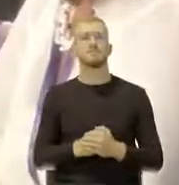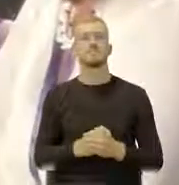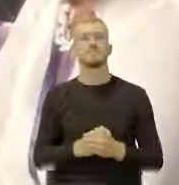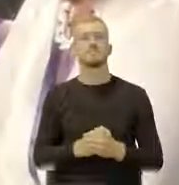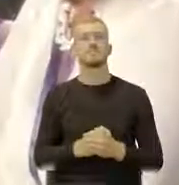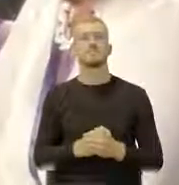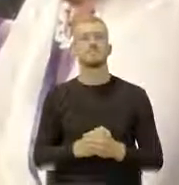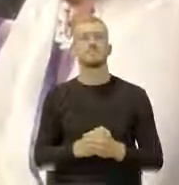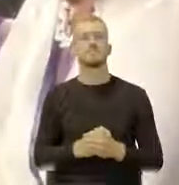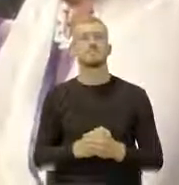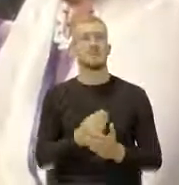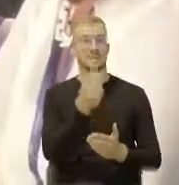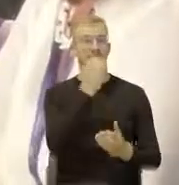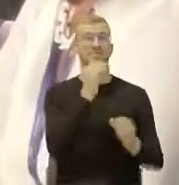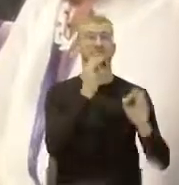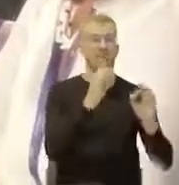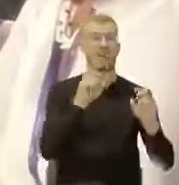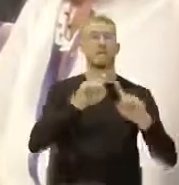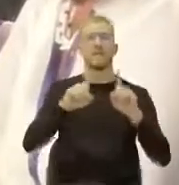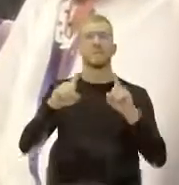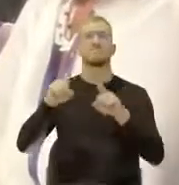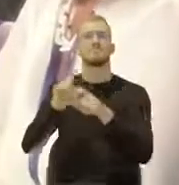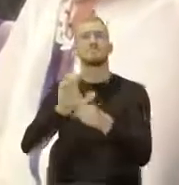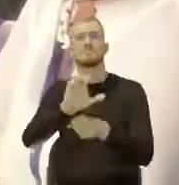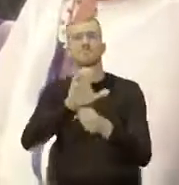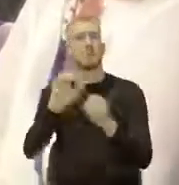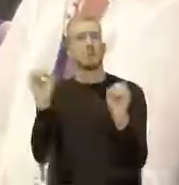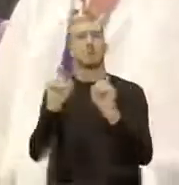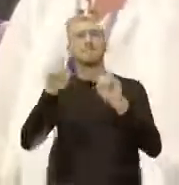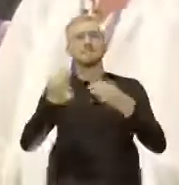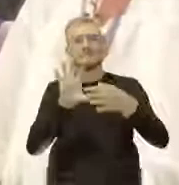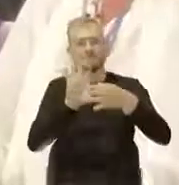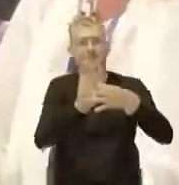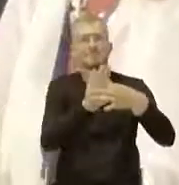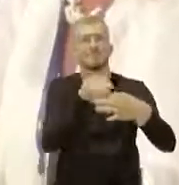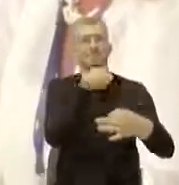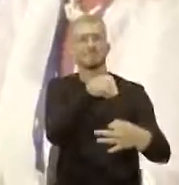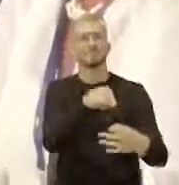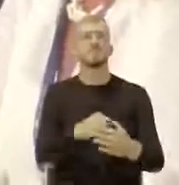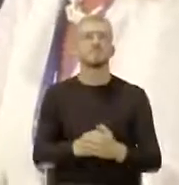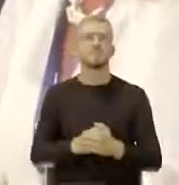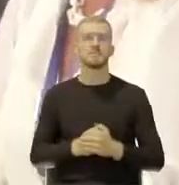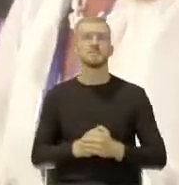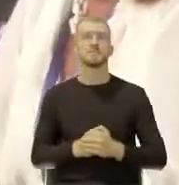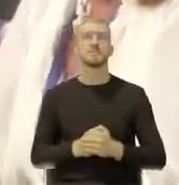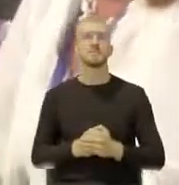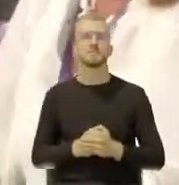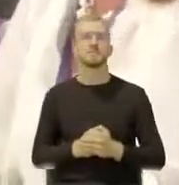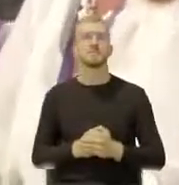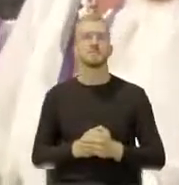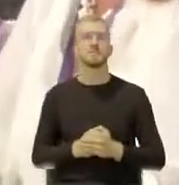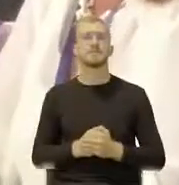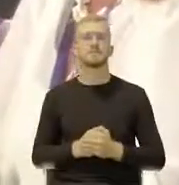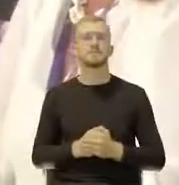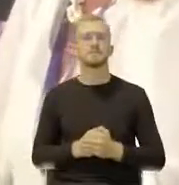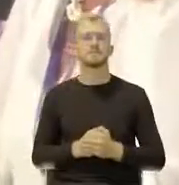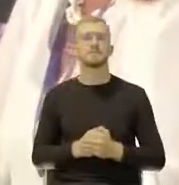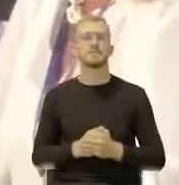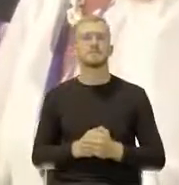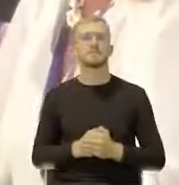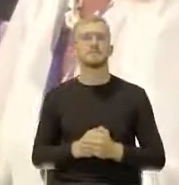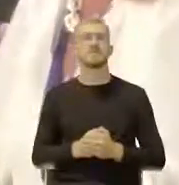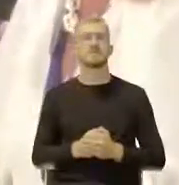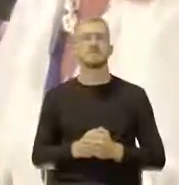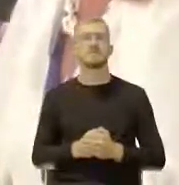who produce our food, with those that produce our water, with those that produce our energy, and work